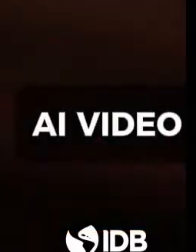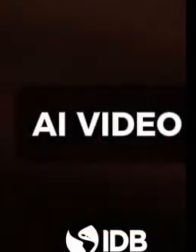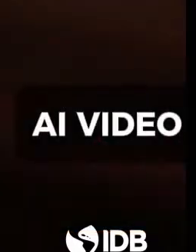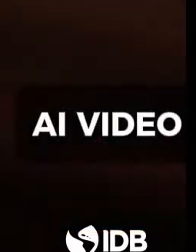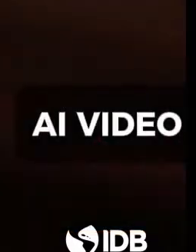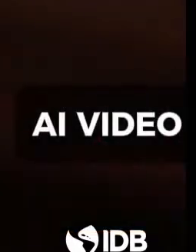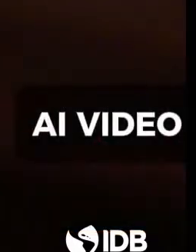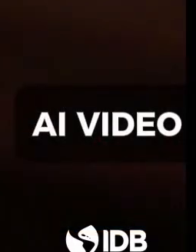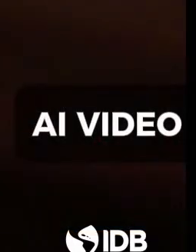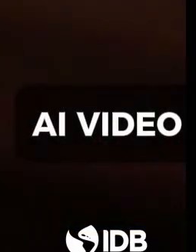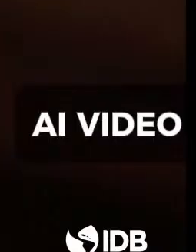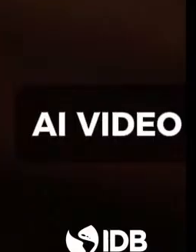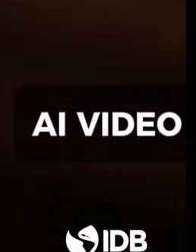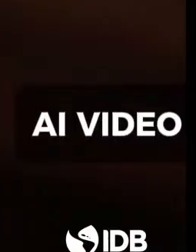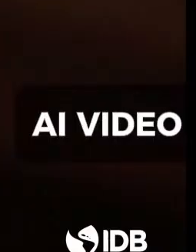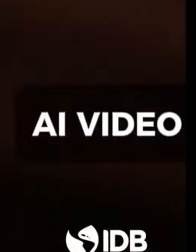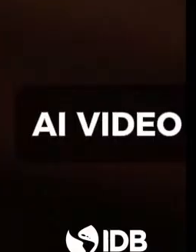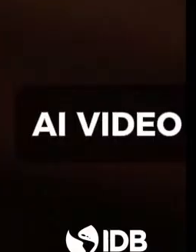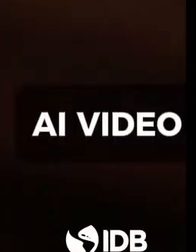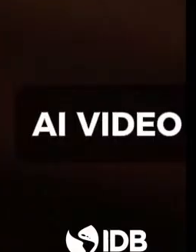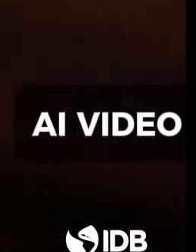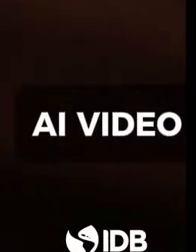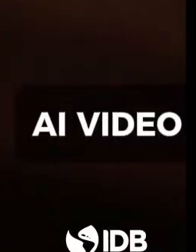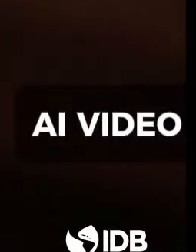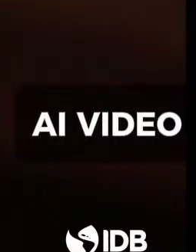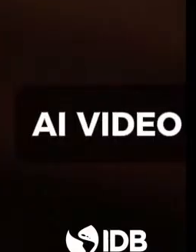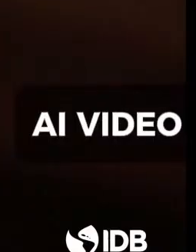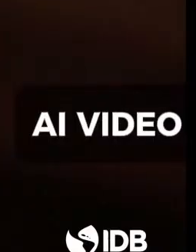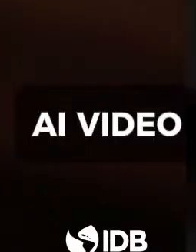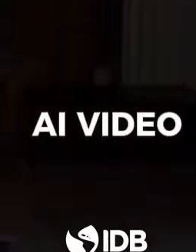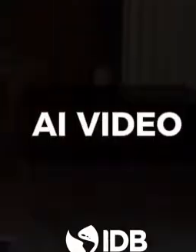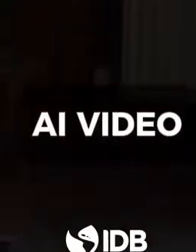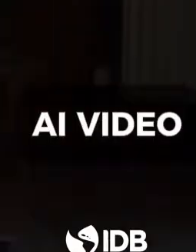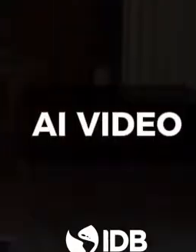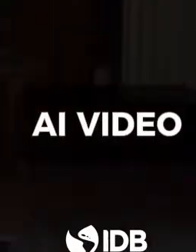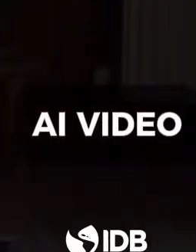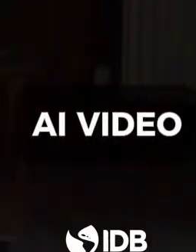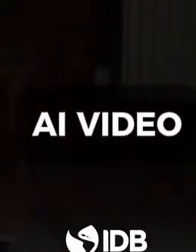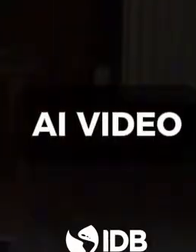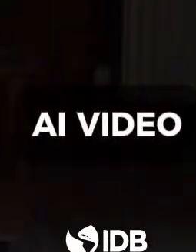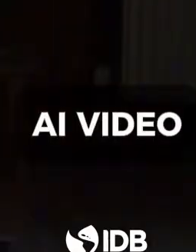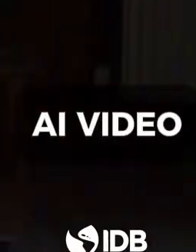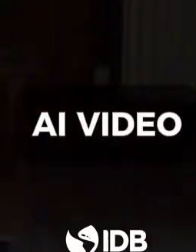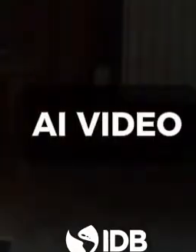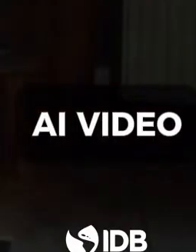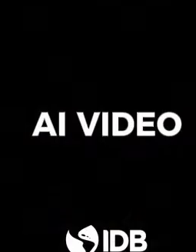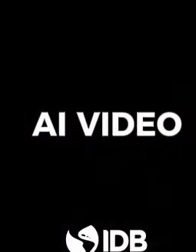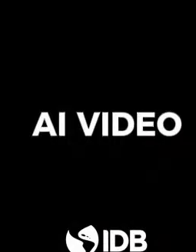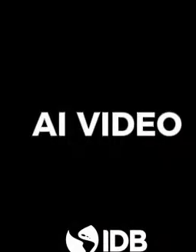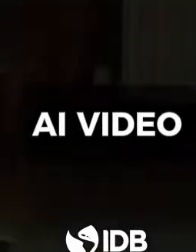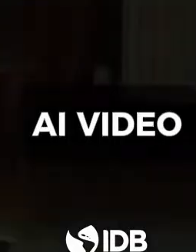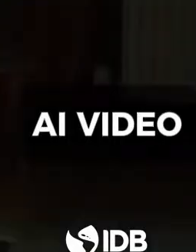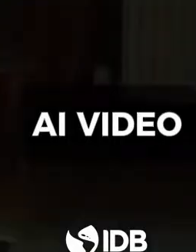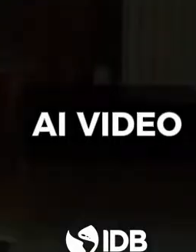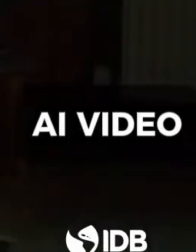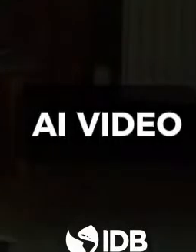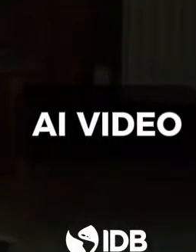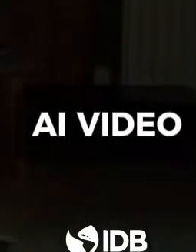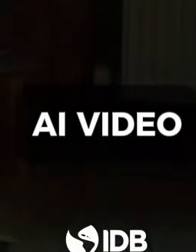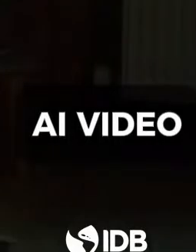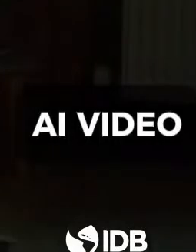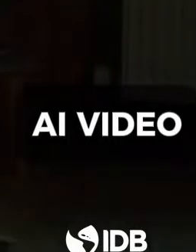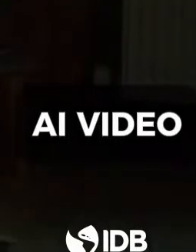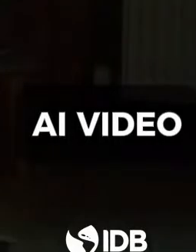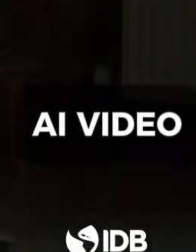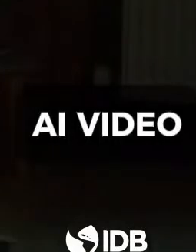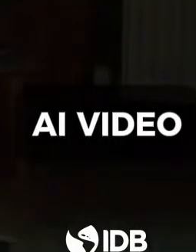amazing stories all the time from students and from teachers who use this. It is already changing how people learn and also how people access information. Does humanity